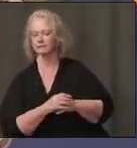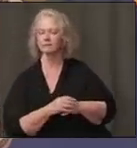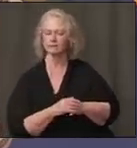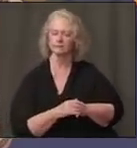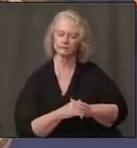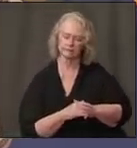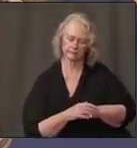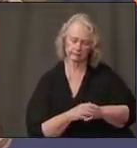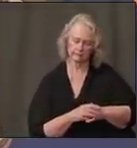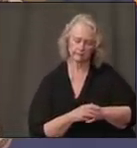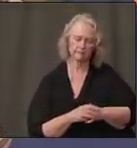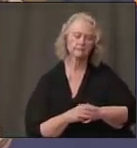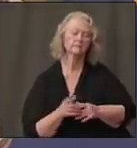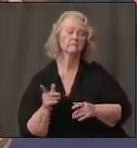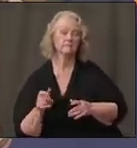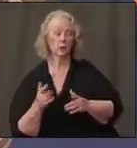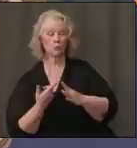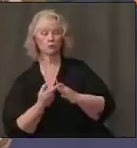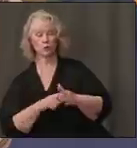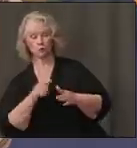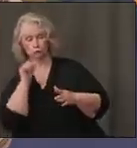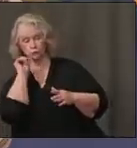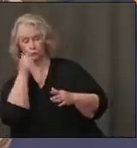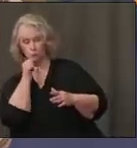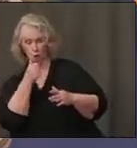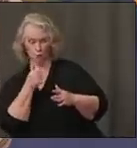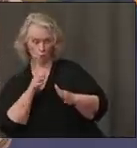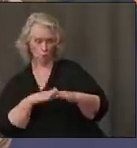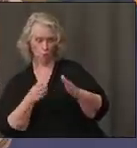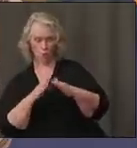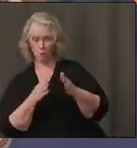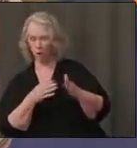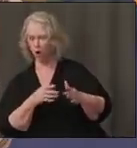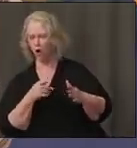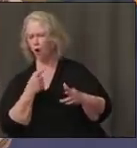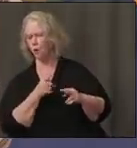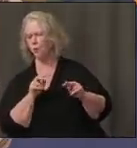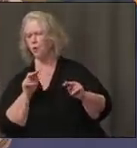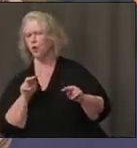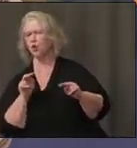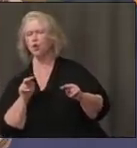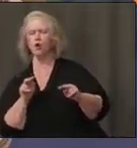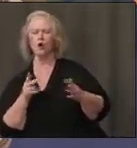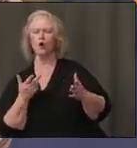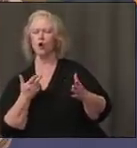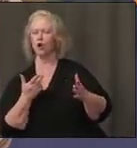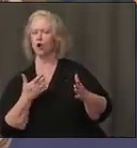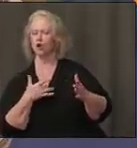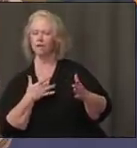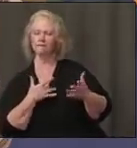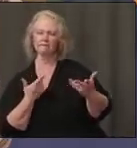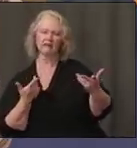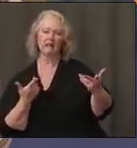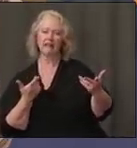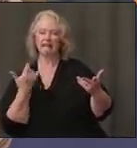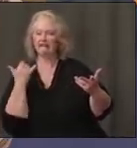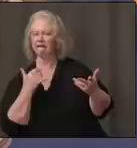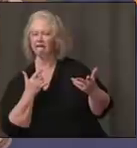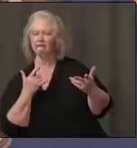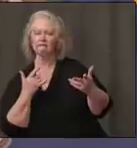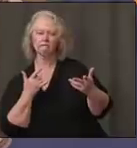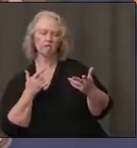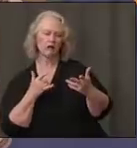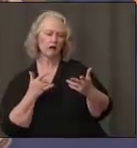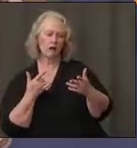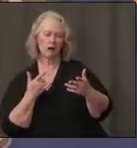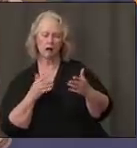And as the reopening begins tomorrow, is there a threshold, a number that you're looking for where it would reach a point, whether it's hospitalizations, positive cases, deaths,